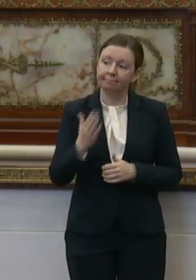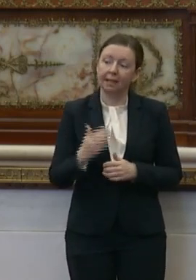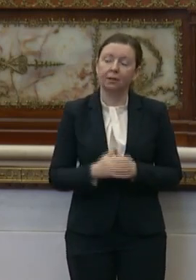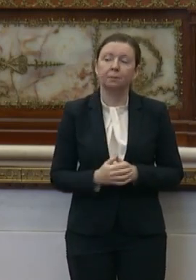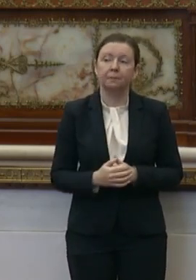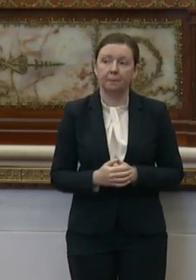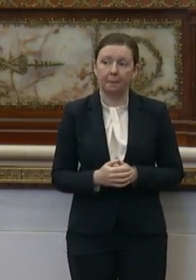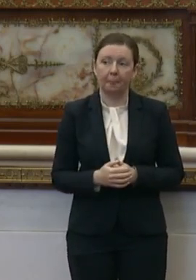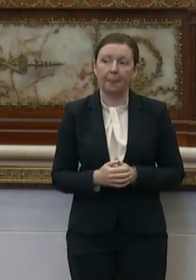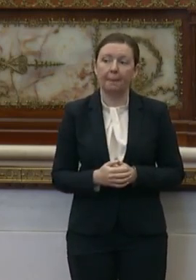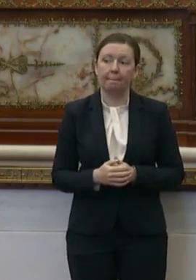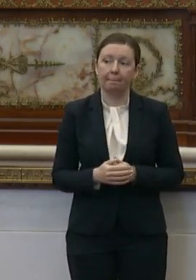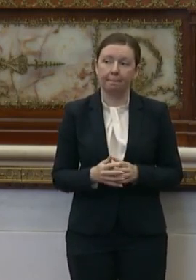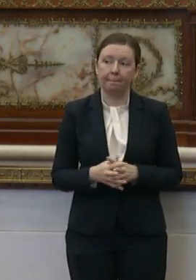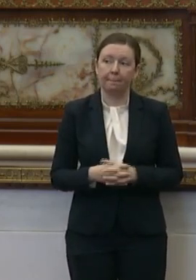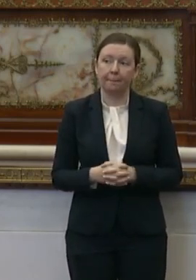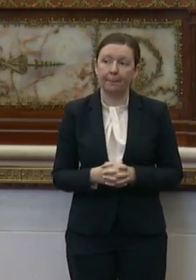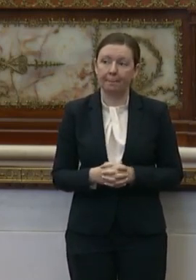much.